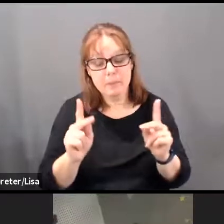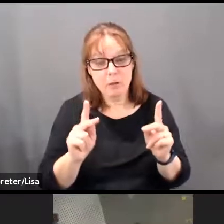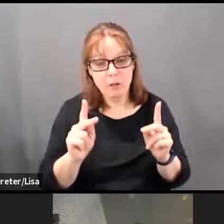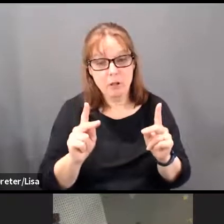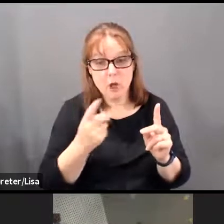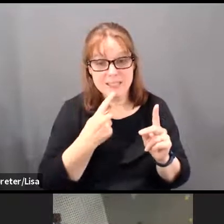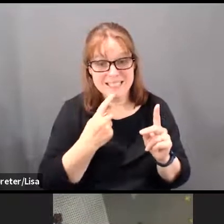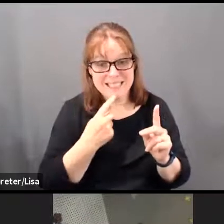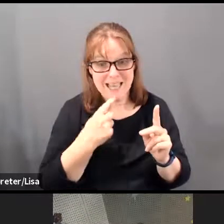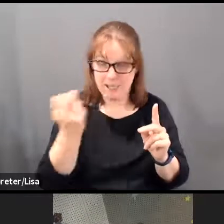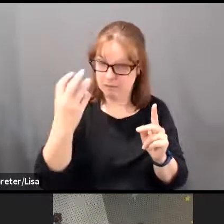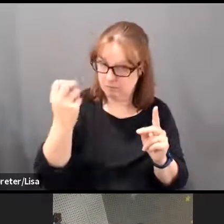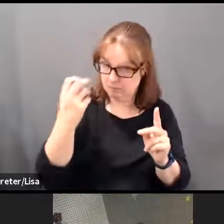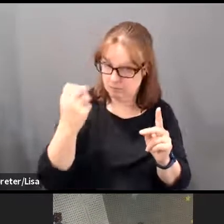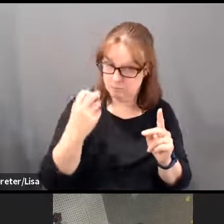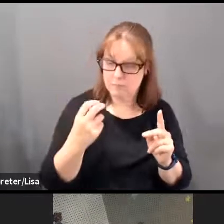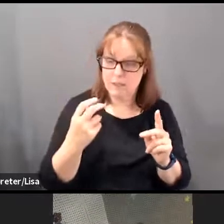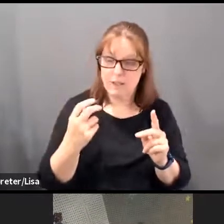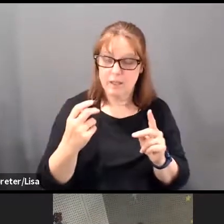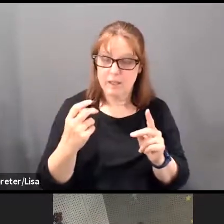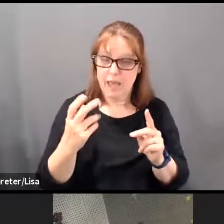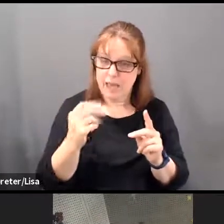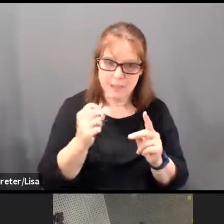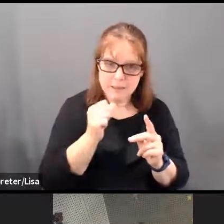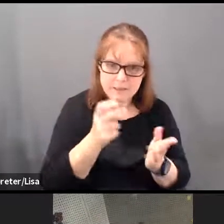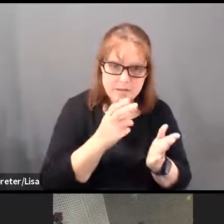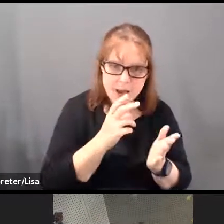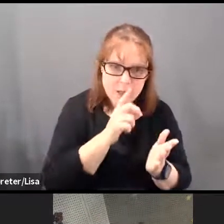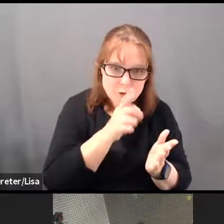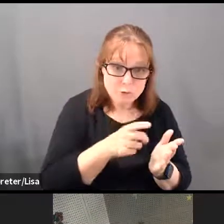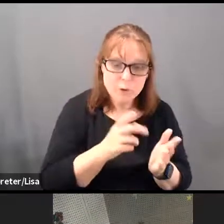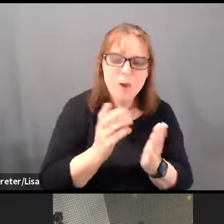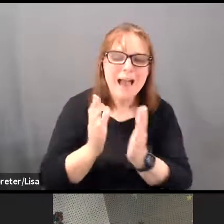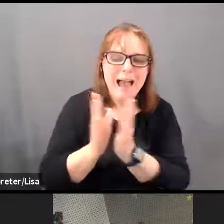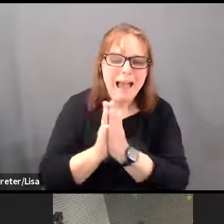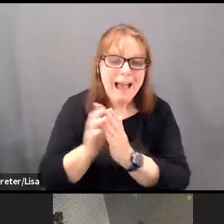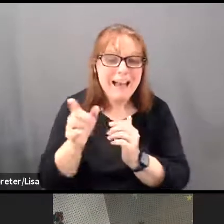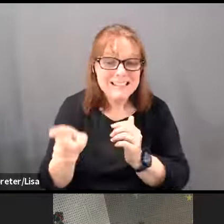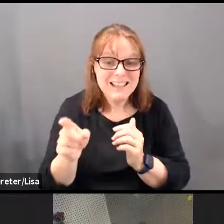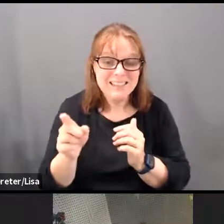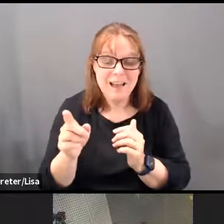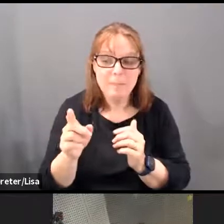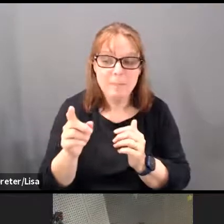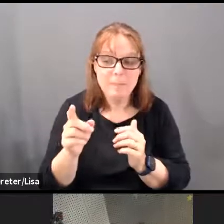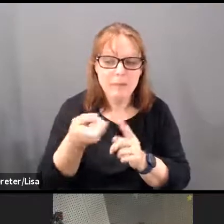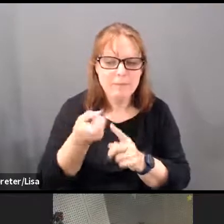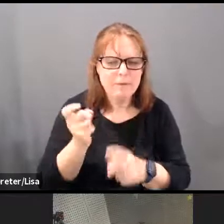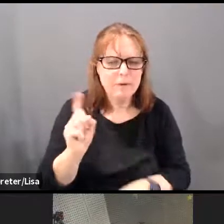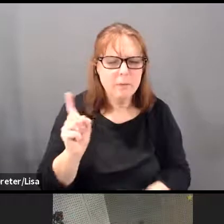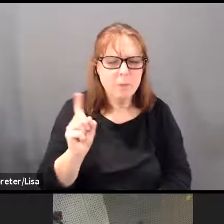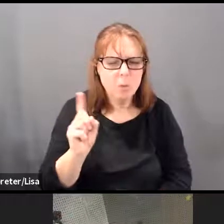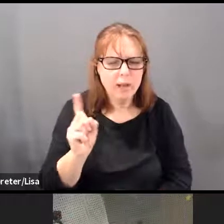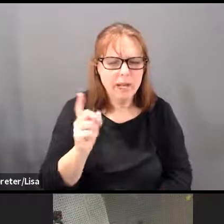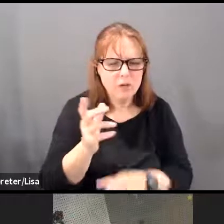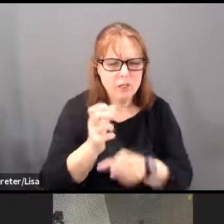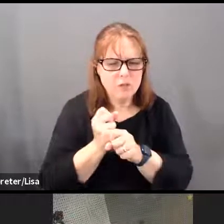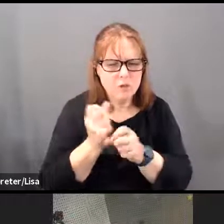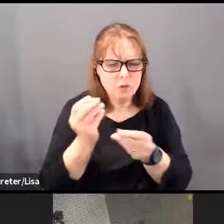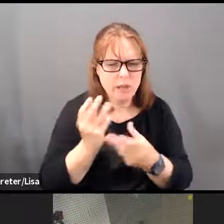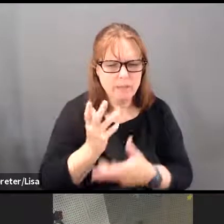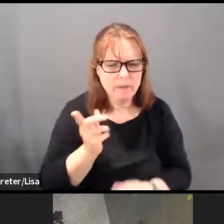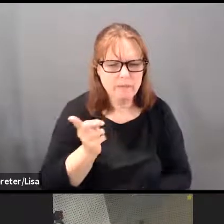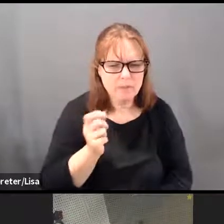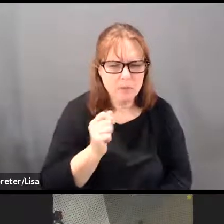vaccine that's not true, ask them for the source. And you can do that a polite way, right? In other words, we're not challenging. We just say,